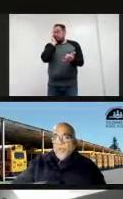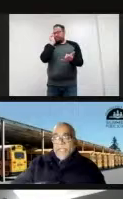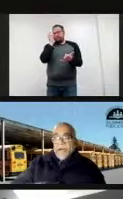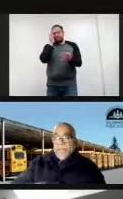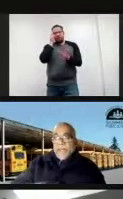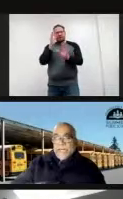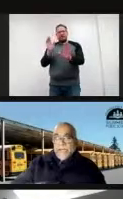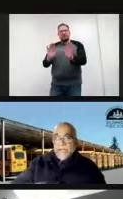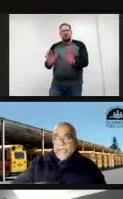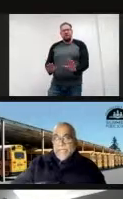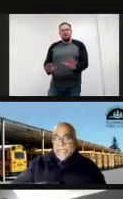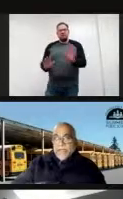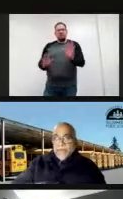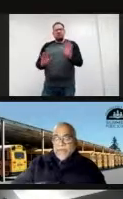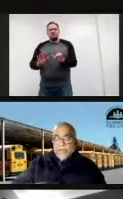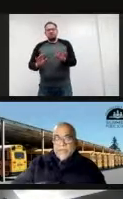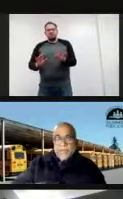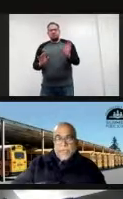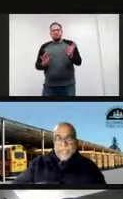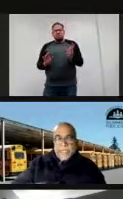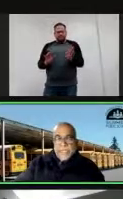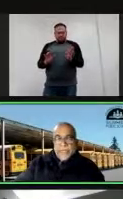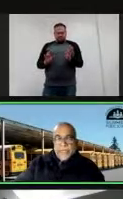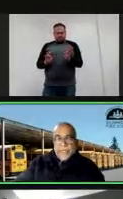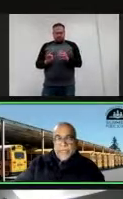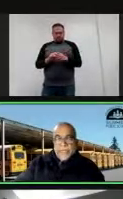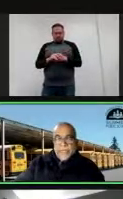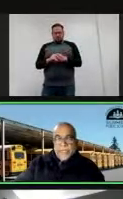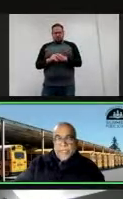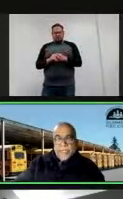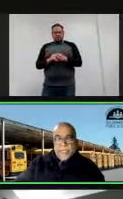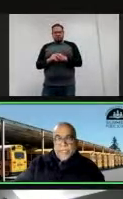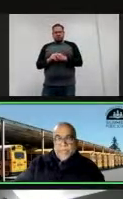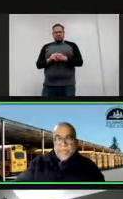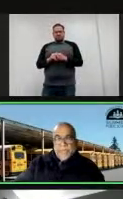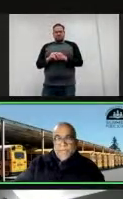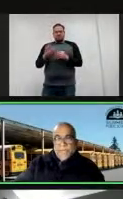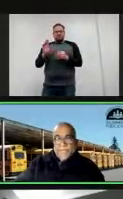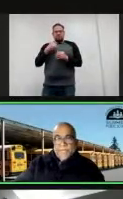do you mean what year? Competitive and get a good superintendent, you know, that's what I'm thinking.